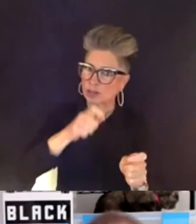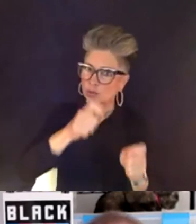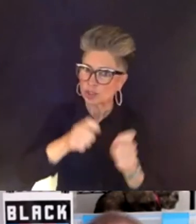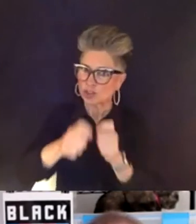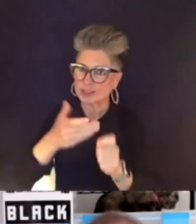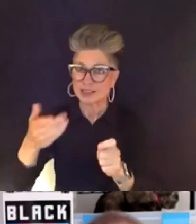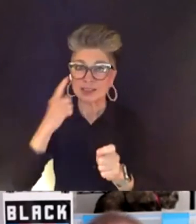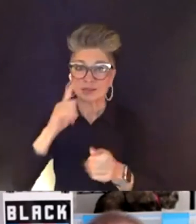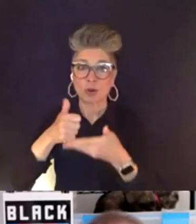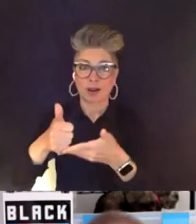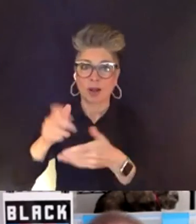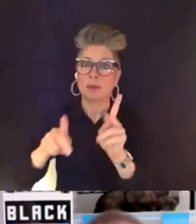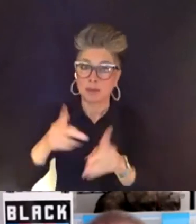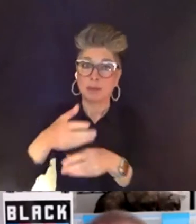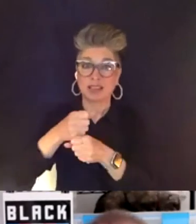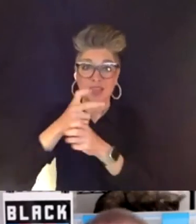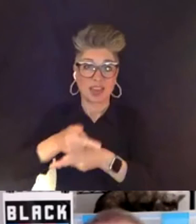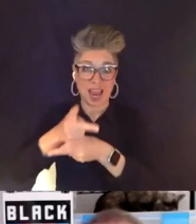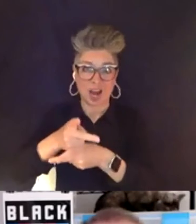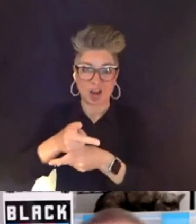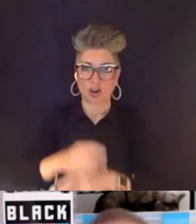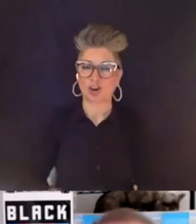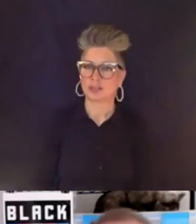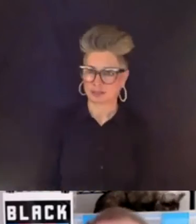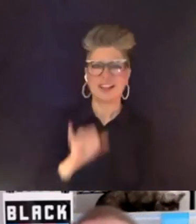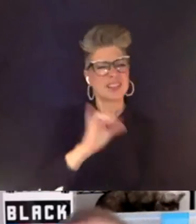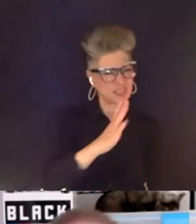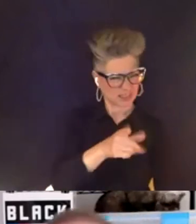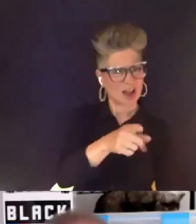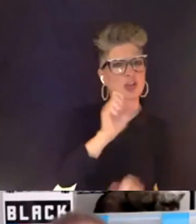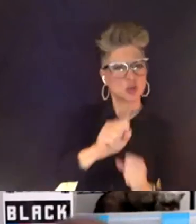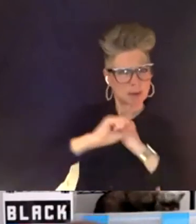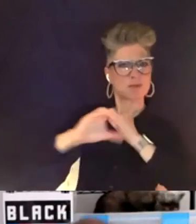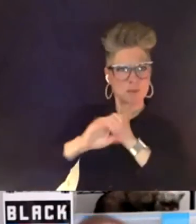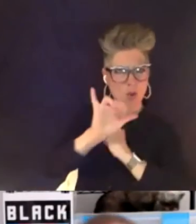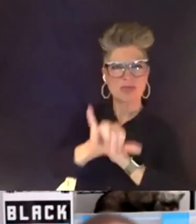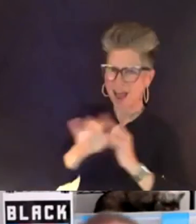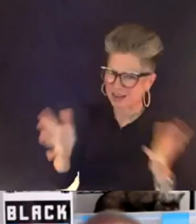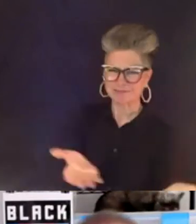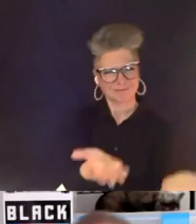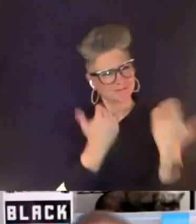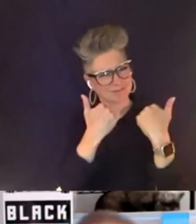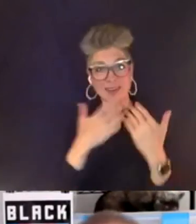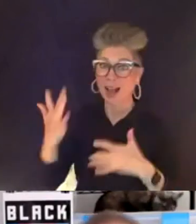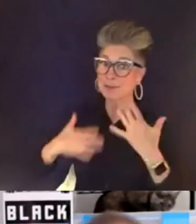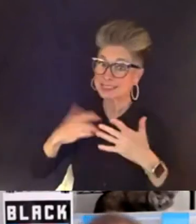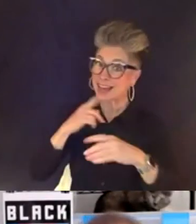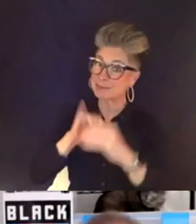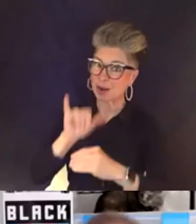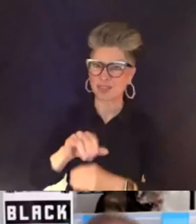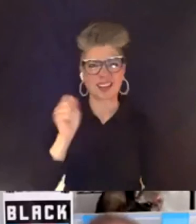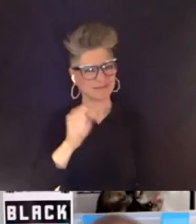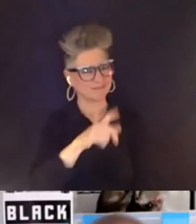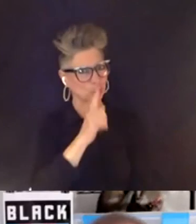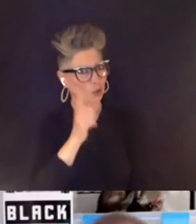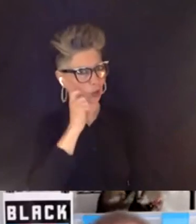need. Which is very cool. You can self-promote and self-talk about it. I'm so excited about it. Yeah, it's really, really cool. Really